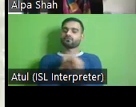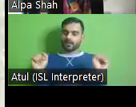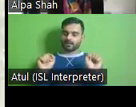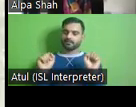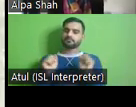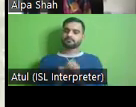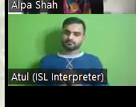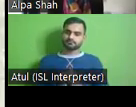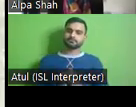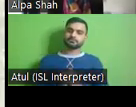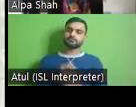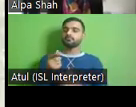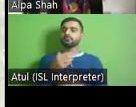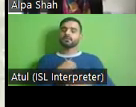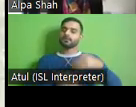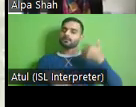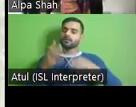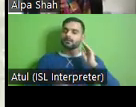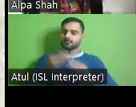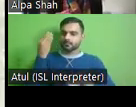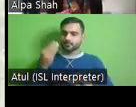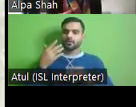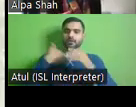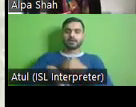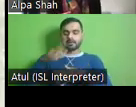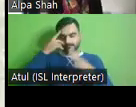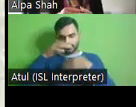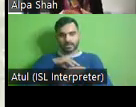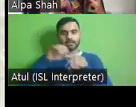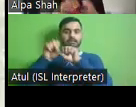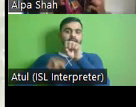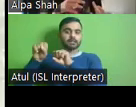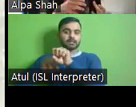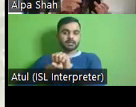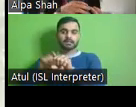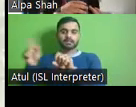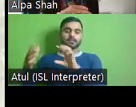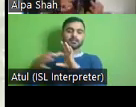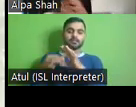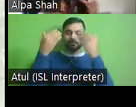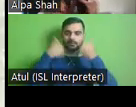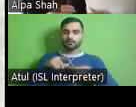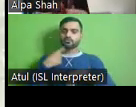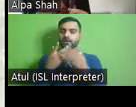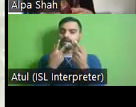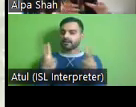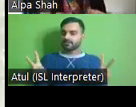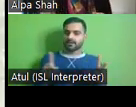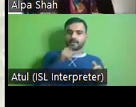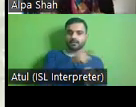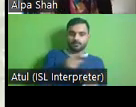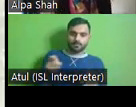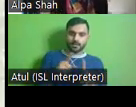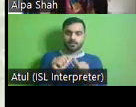instance. They also suffer from much greater internal stratification. So there are internal differences within and between